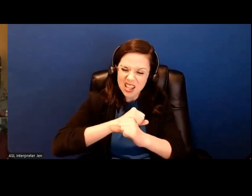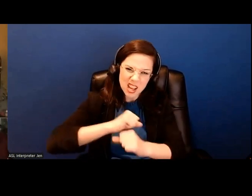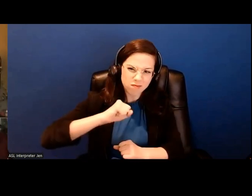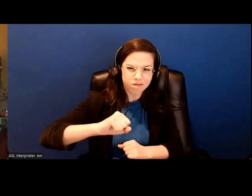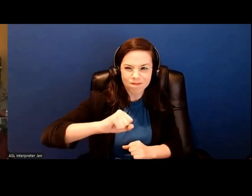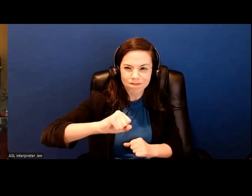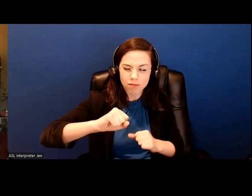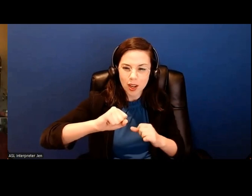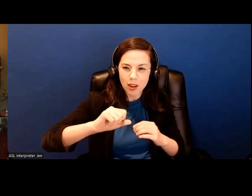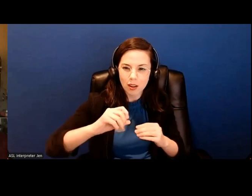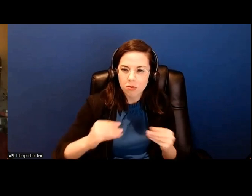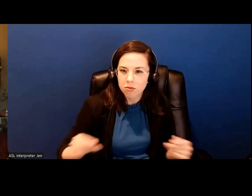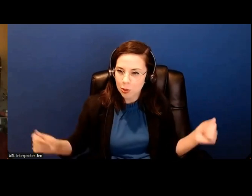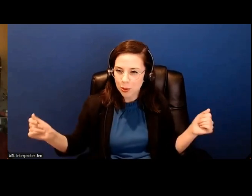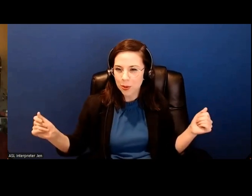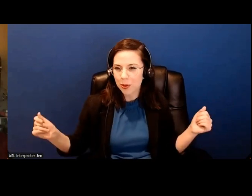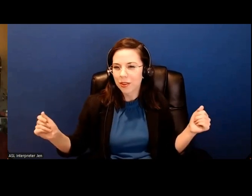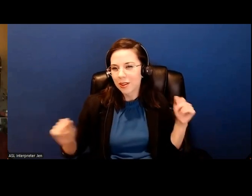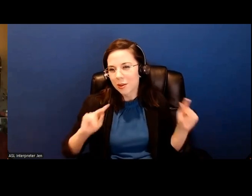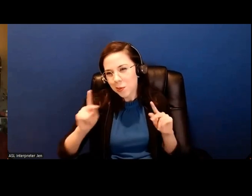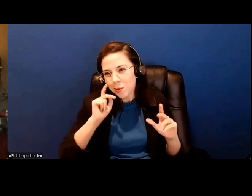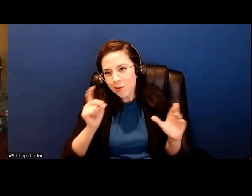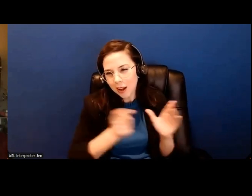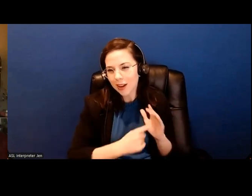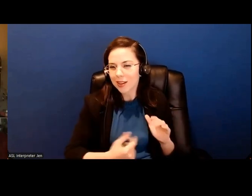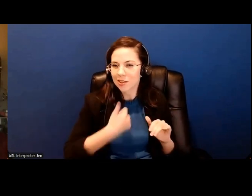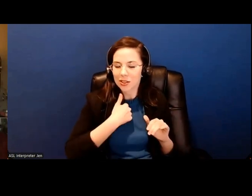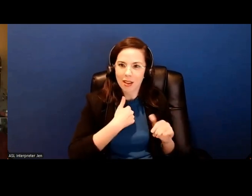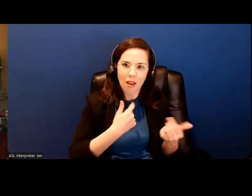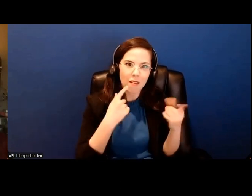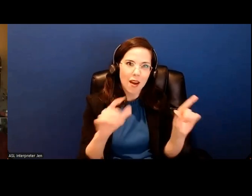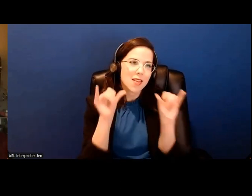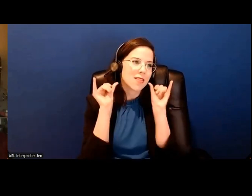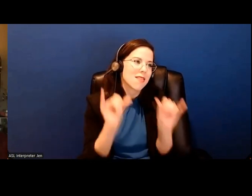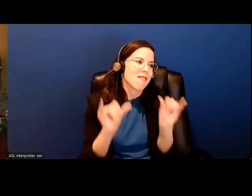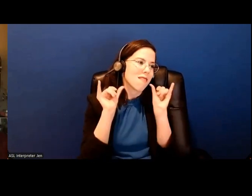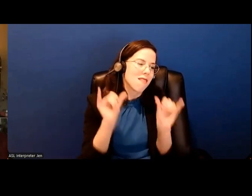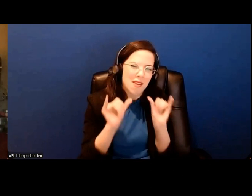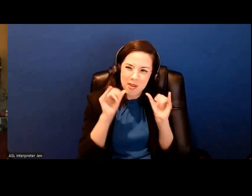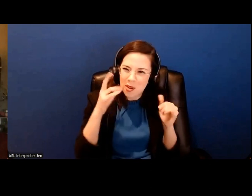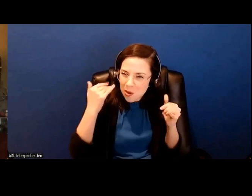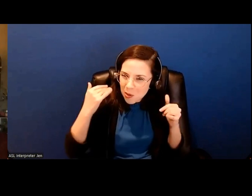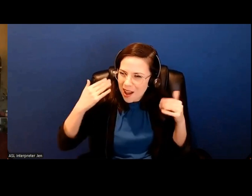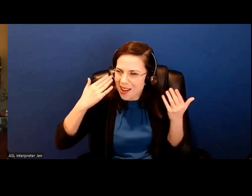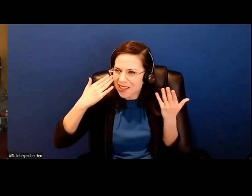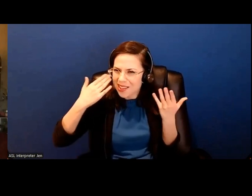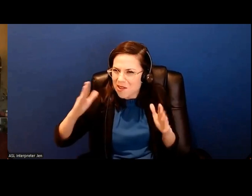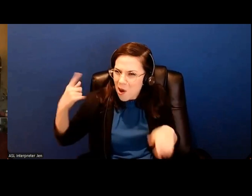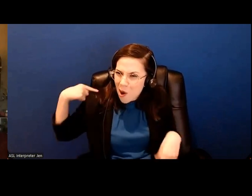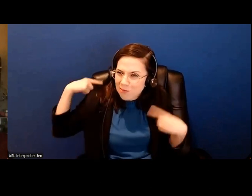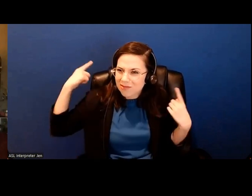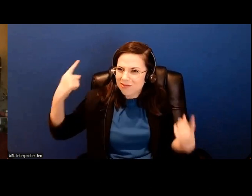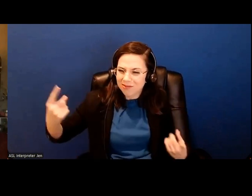and so much recognition of self in that process. Like, wow, why didn't I know this? Why